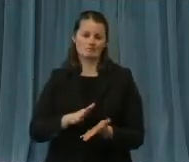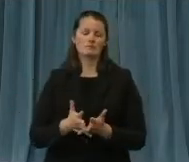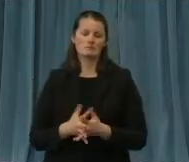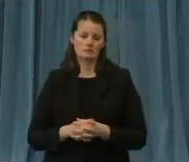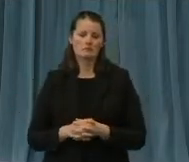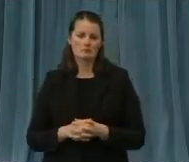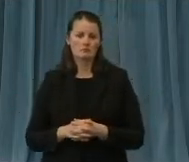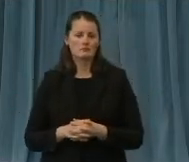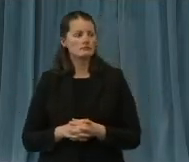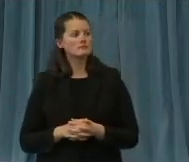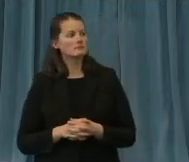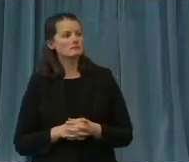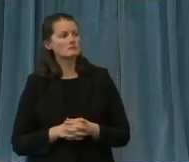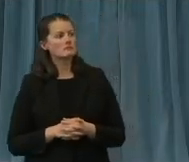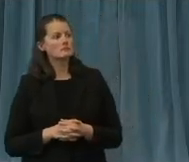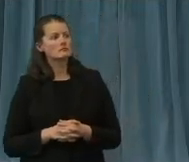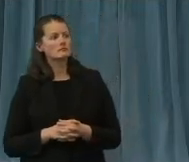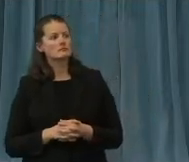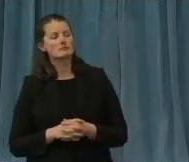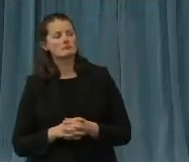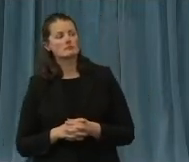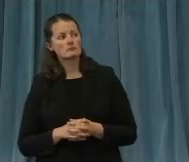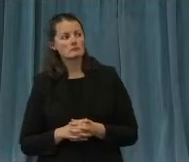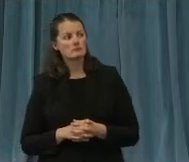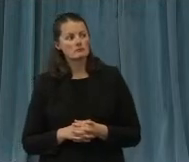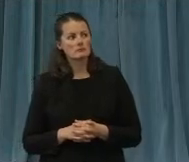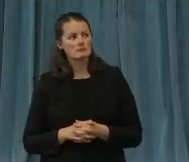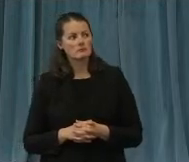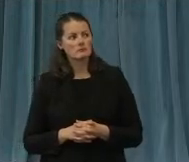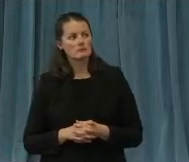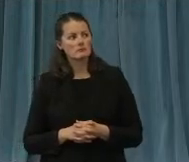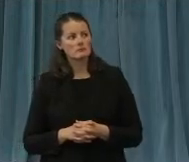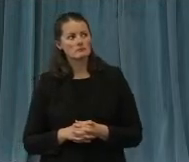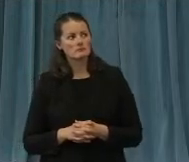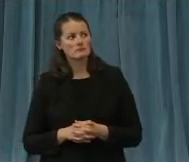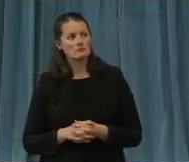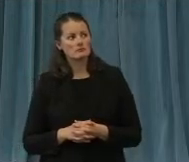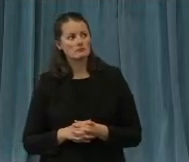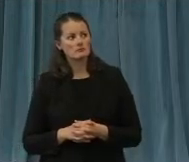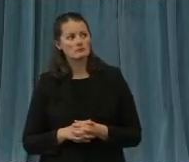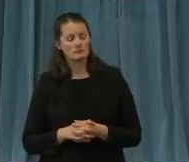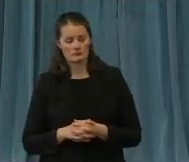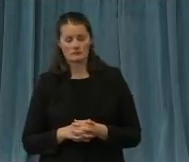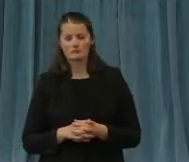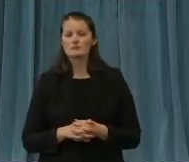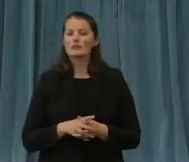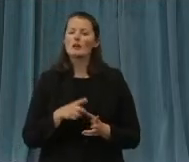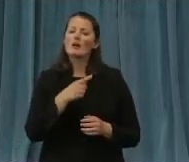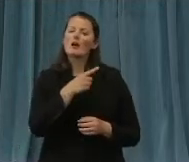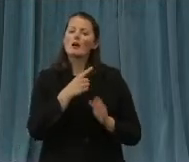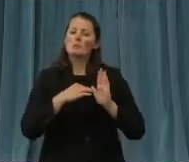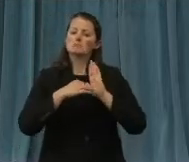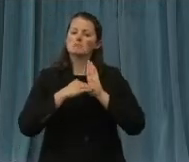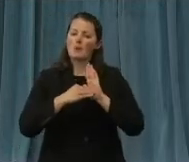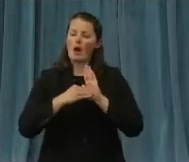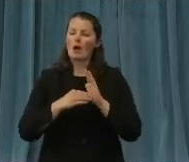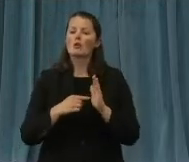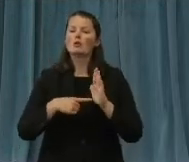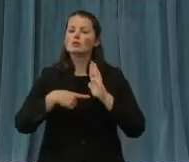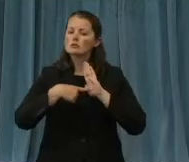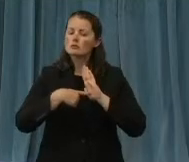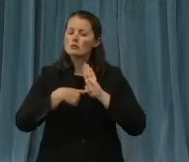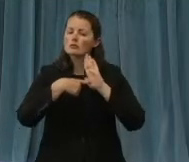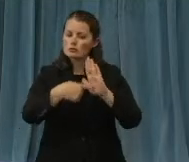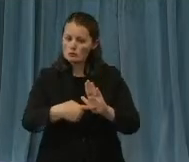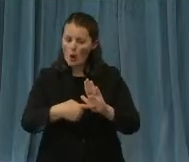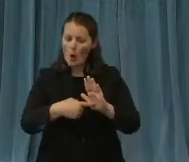a graph of a specific model called the COVID Act Now model that was predicting some pretty potentially dire outcomes for Nevada,